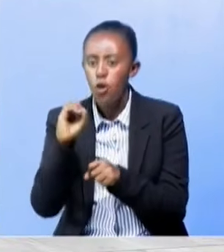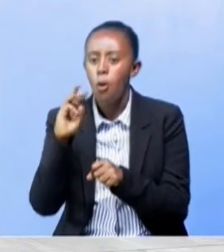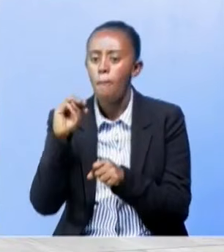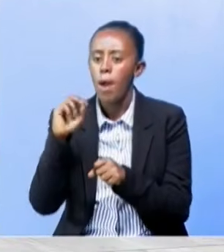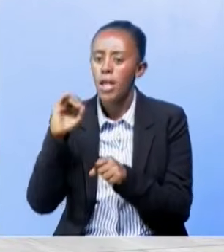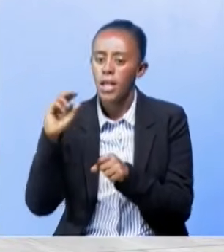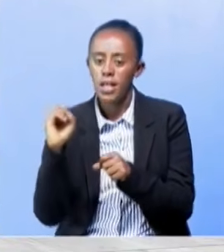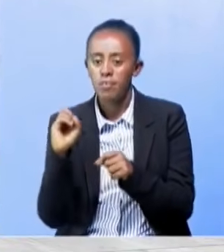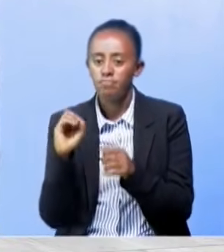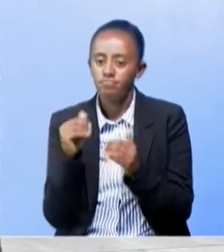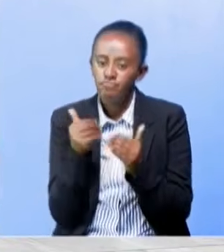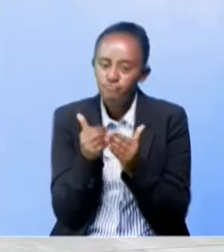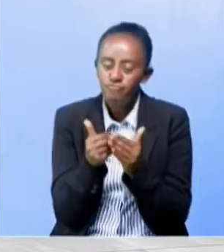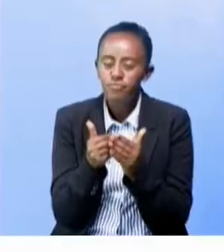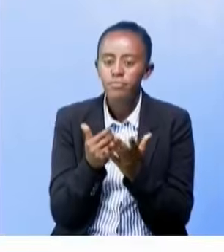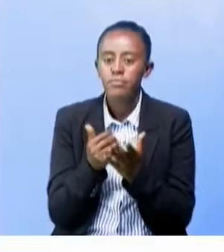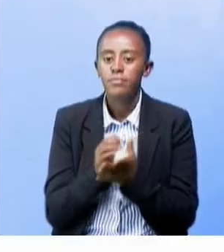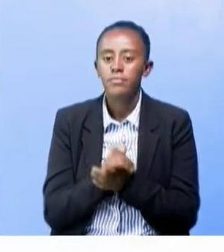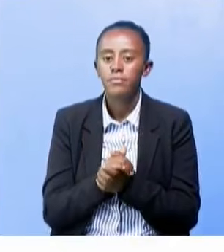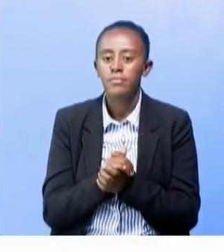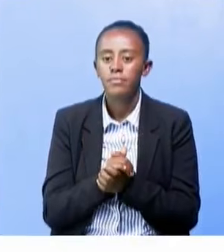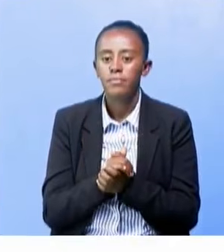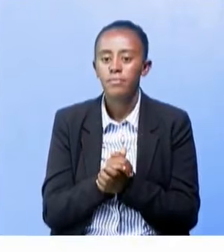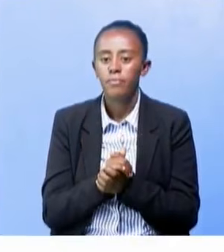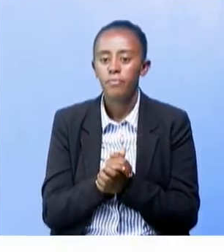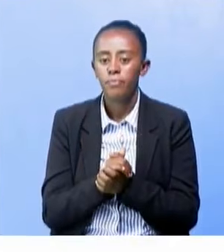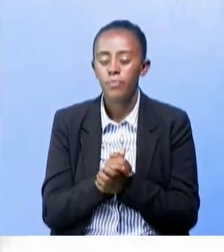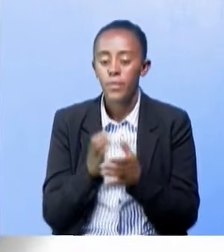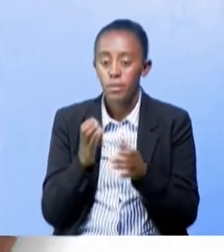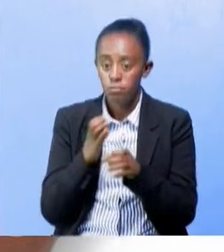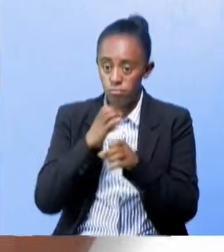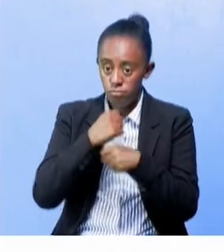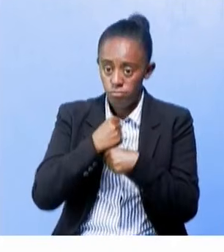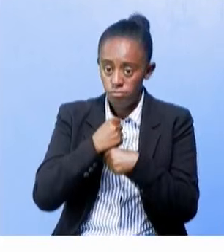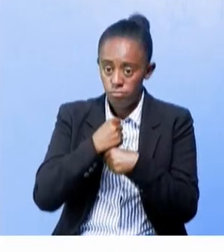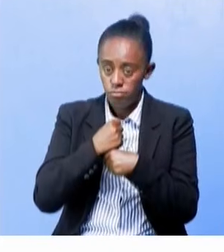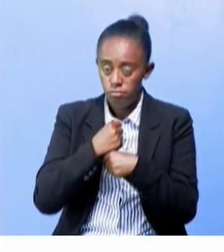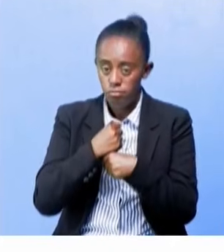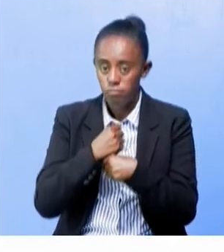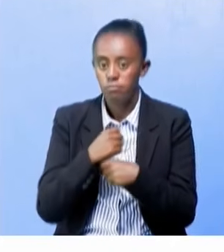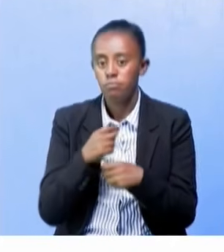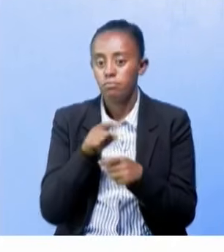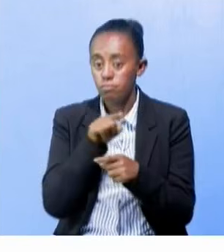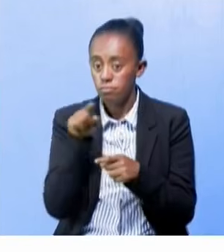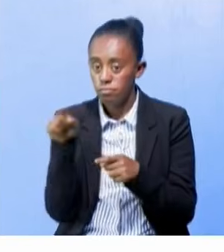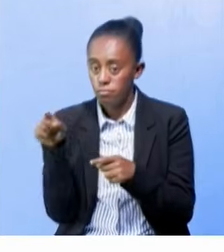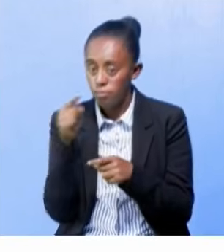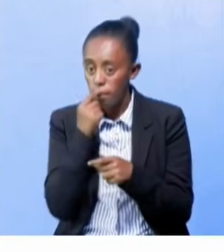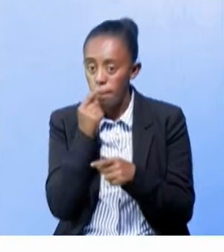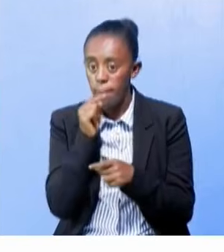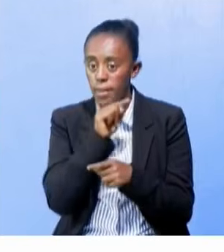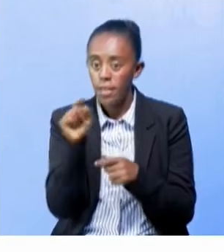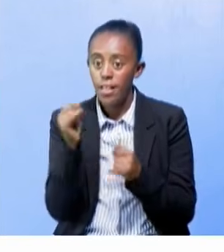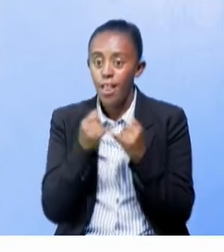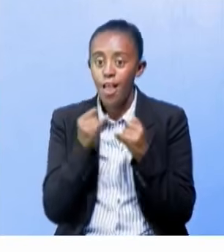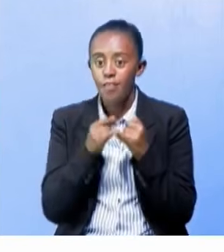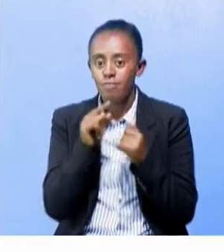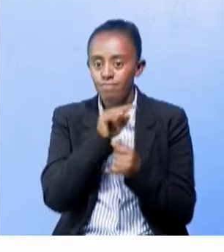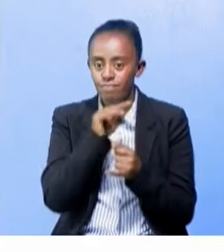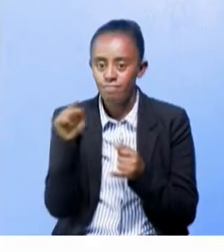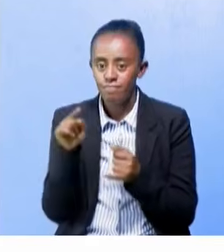companion. This one is just, here the underlined one on the last point